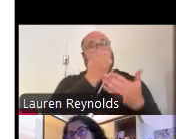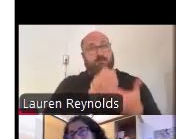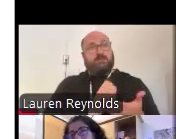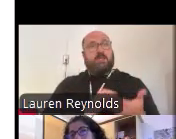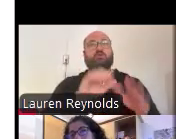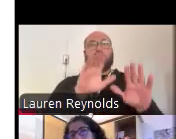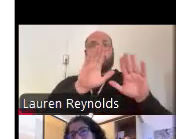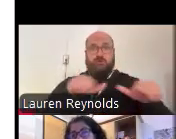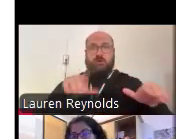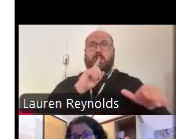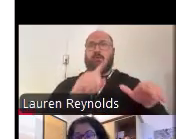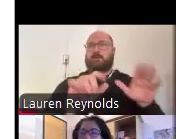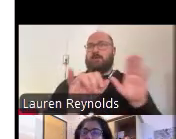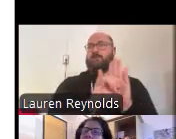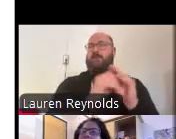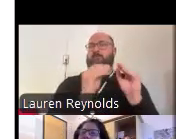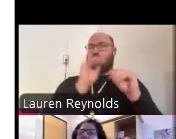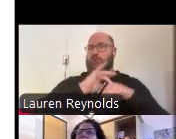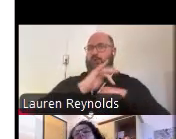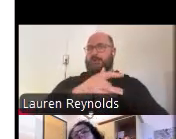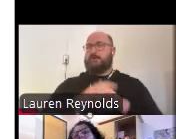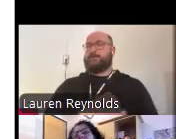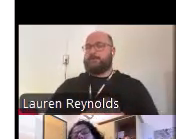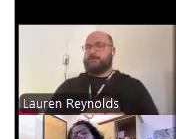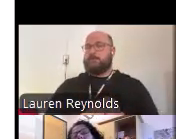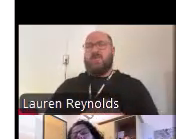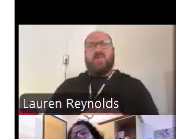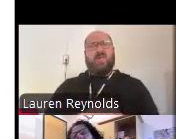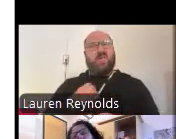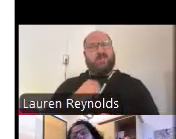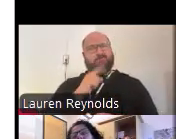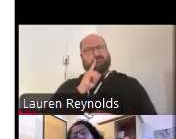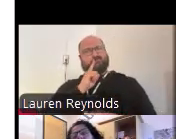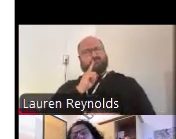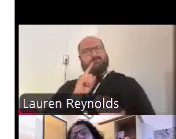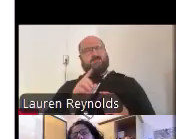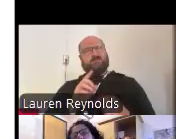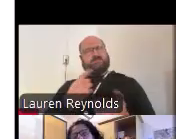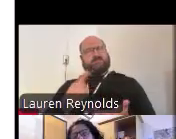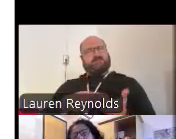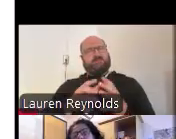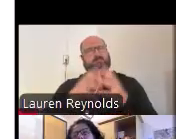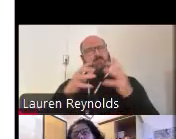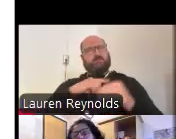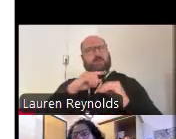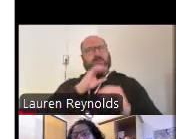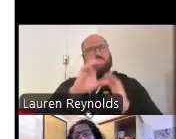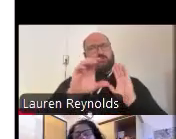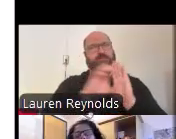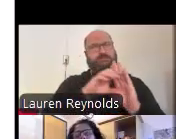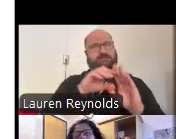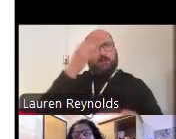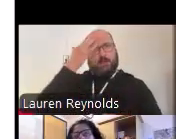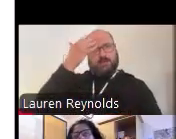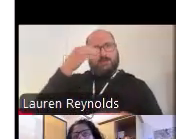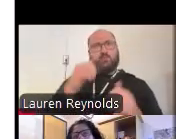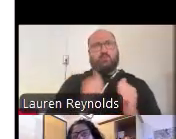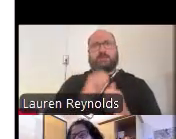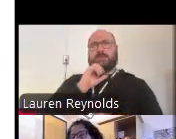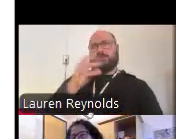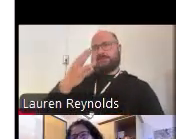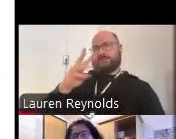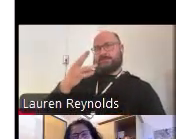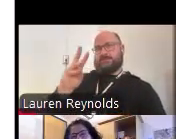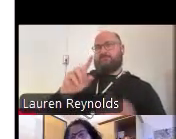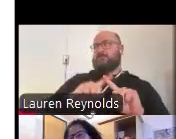identified earlier. I didn't talk much about characteristics of autism in our 16-year-olds, but